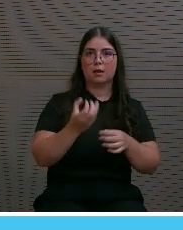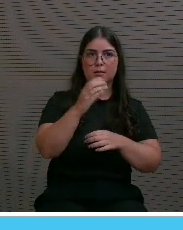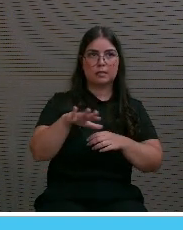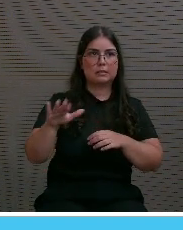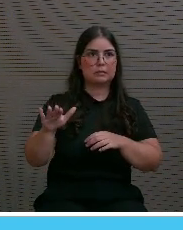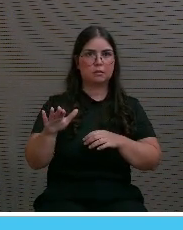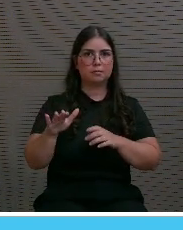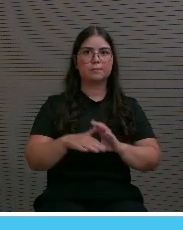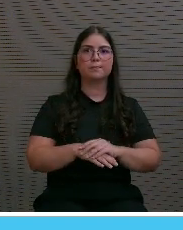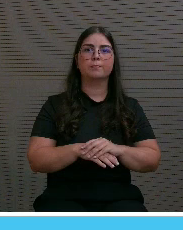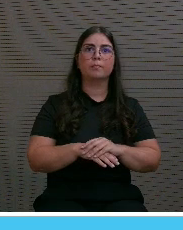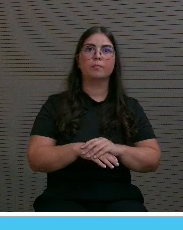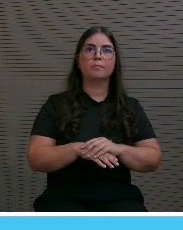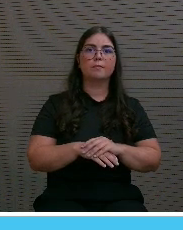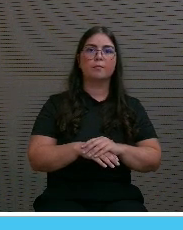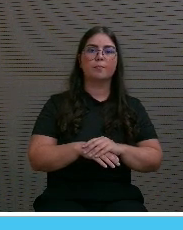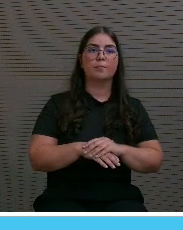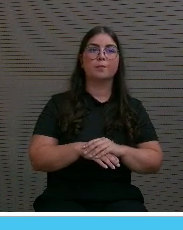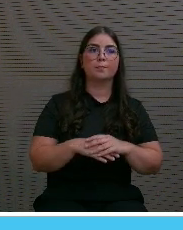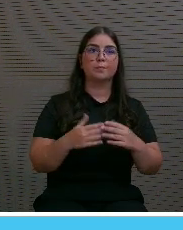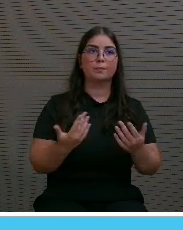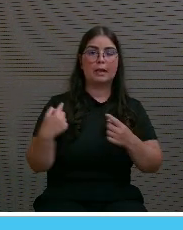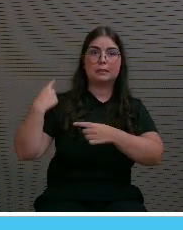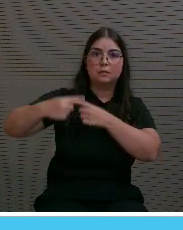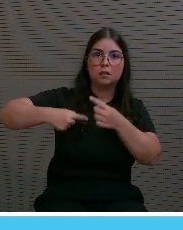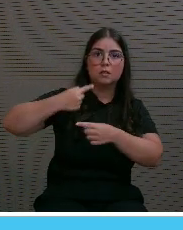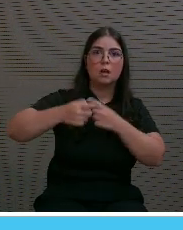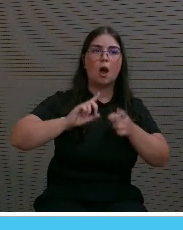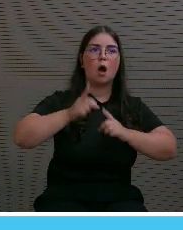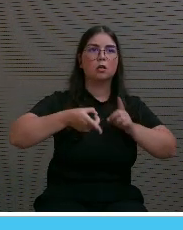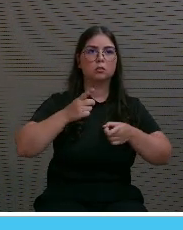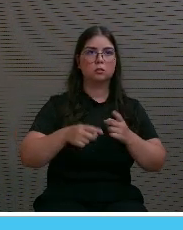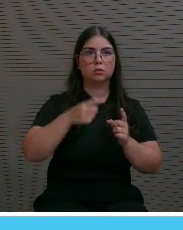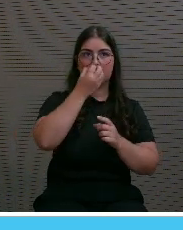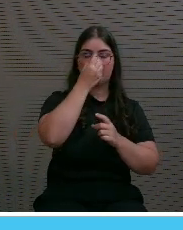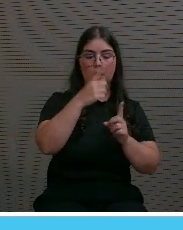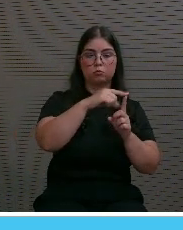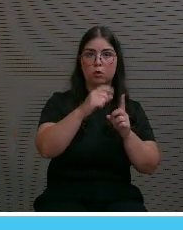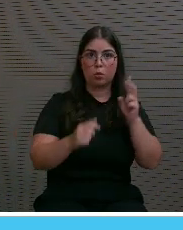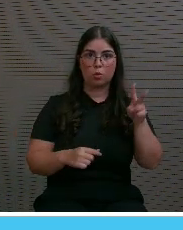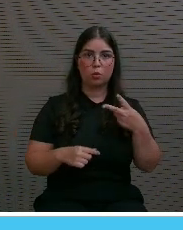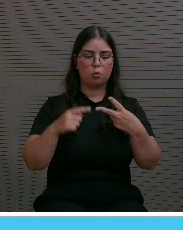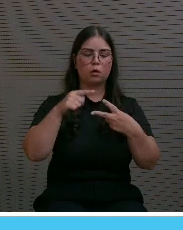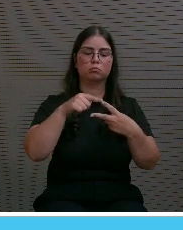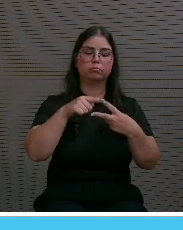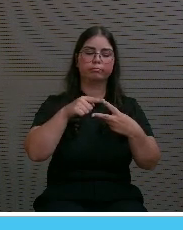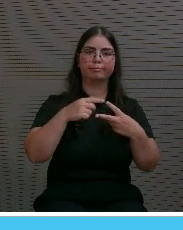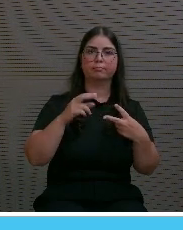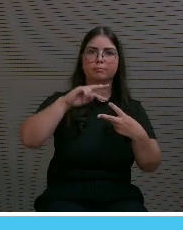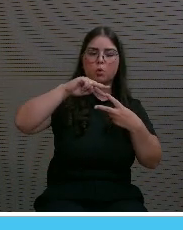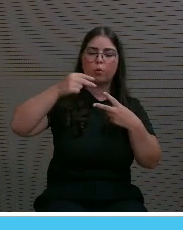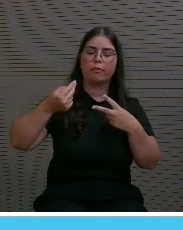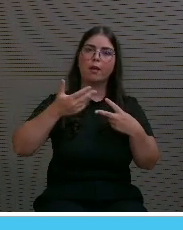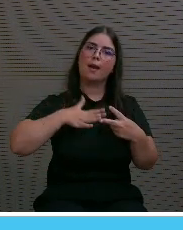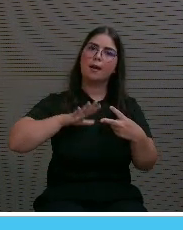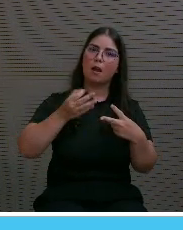breeding is basically we take two plants, one has a gene we want, and we want to move it into the